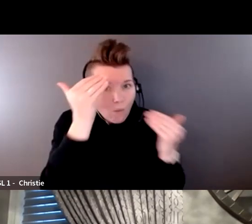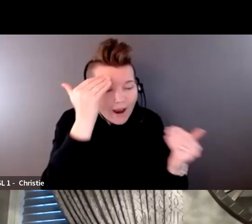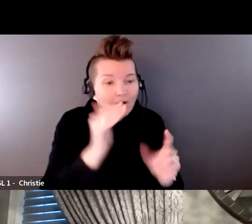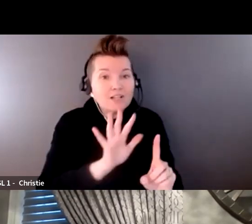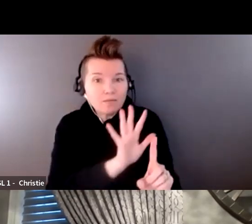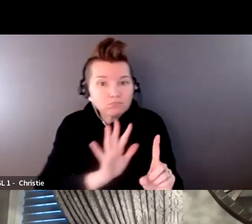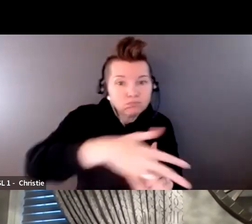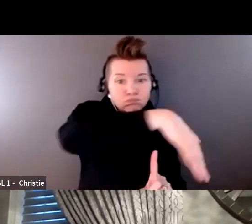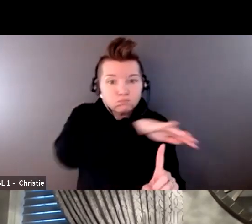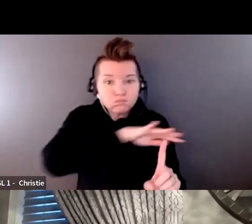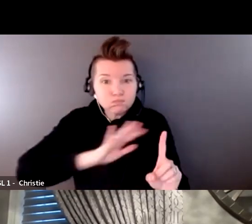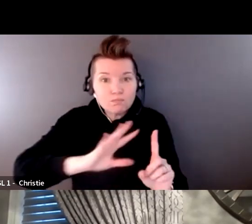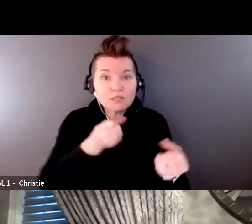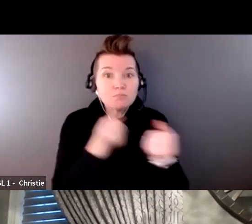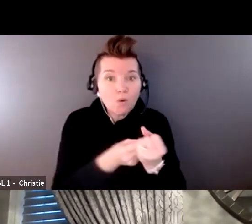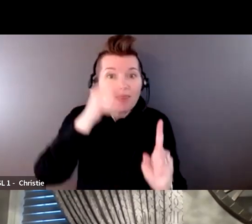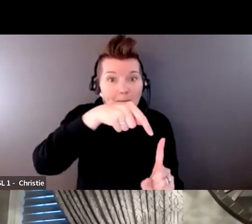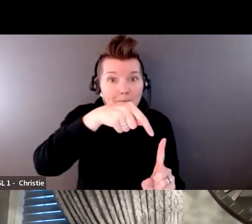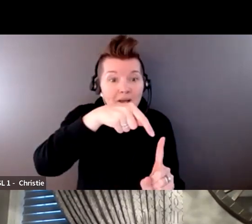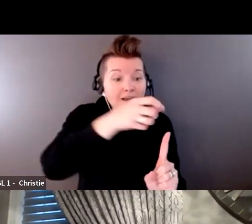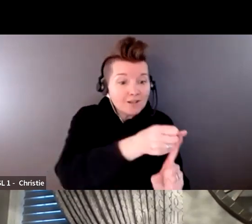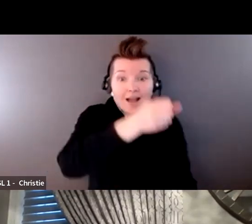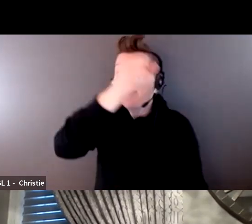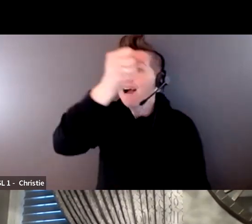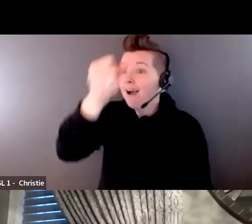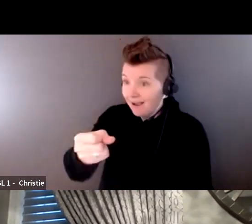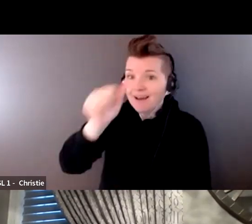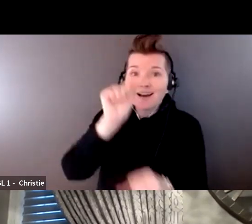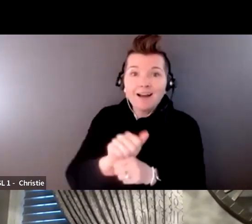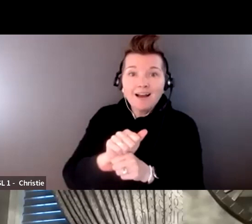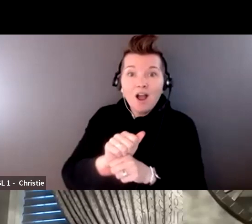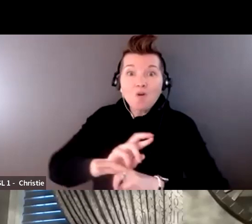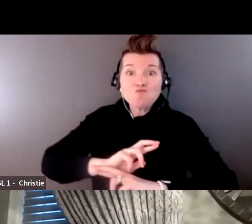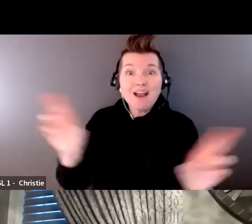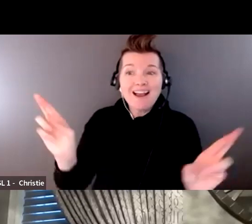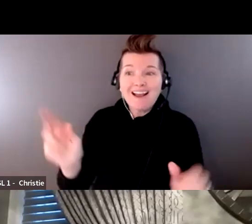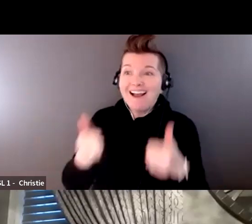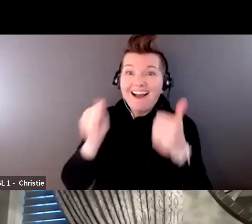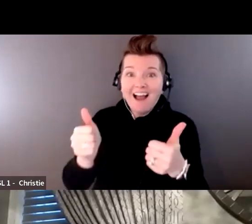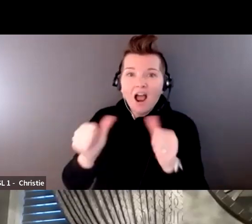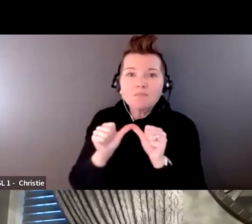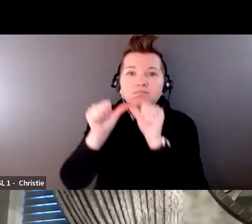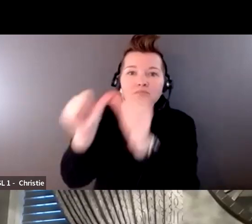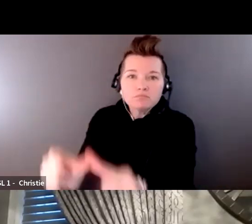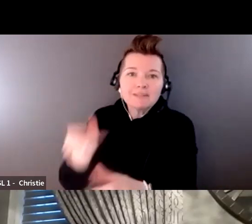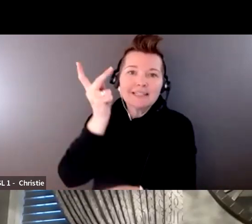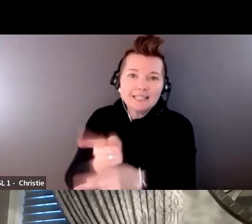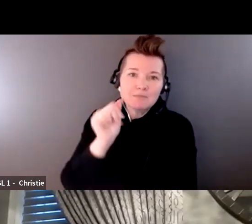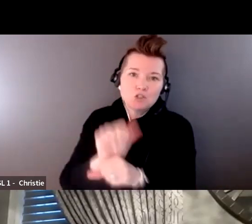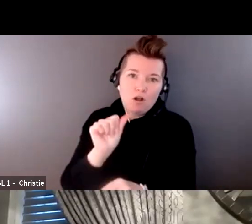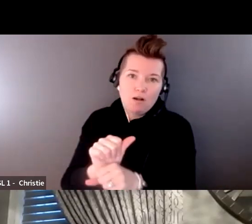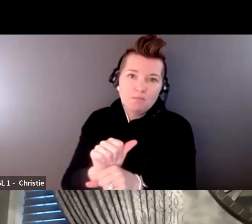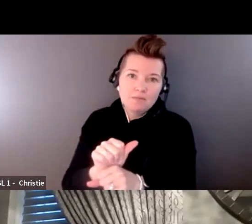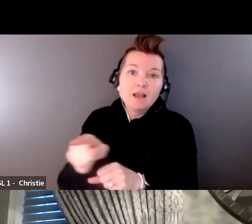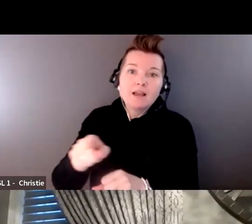that person needs so that they are not only ready for work now, but continue to be ready and